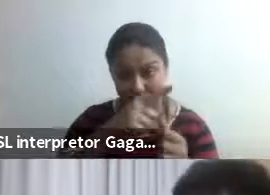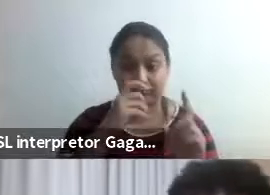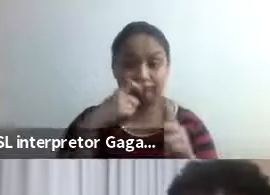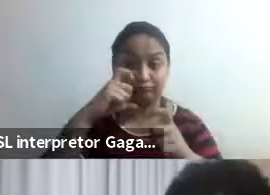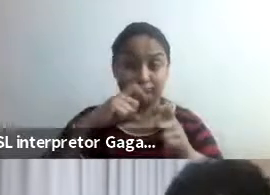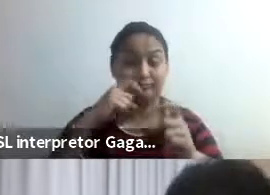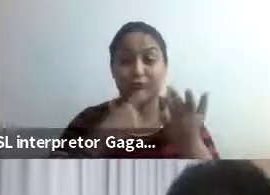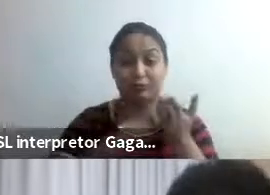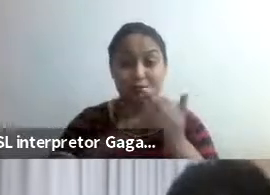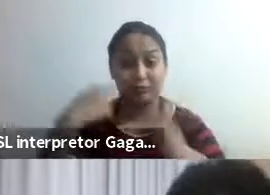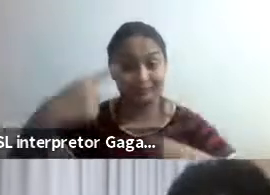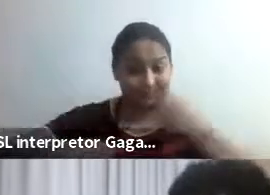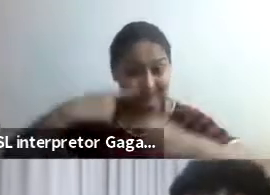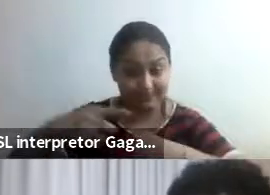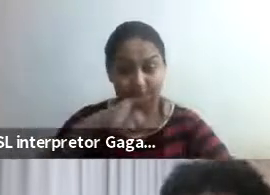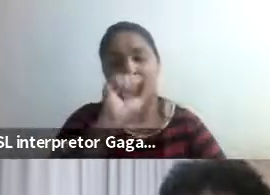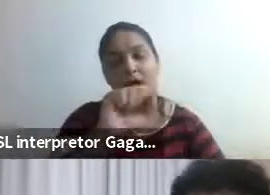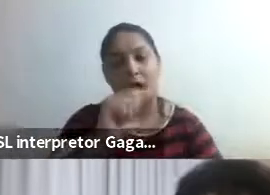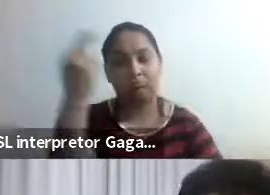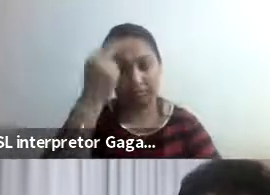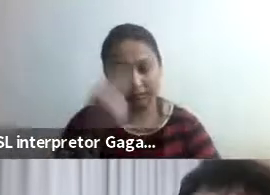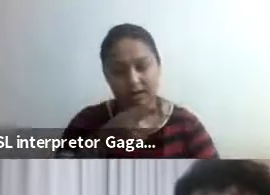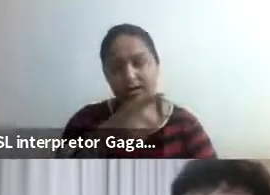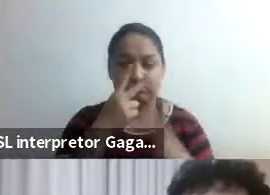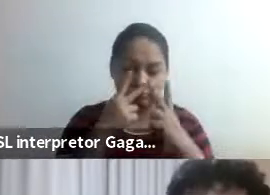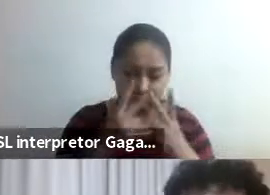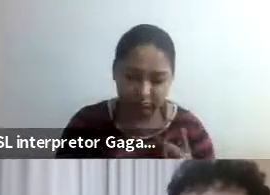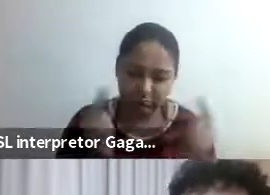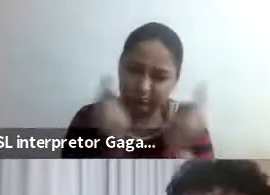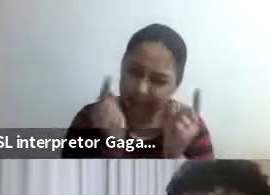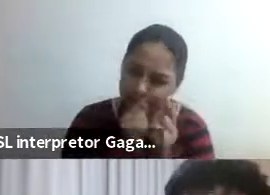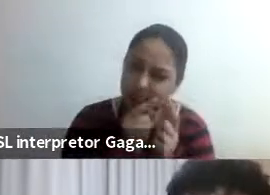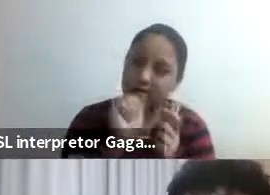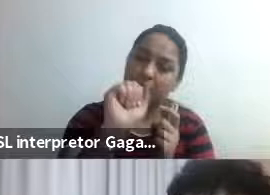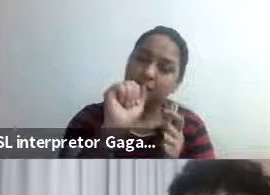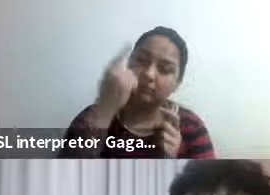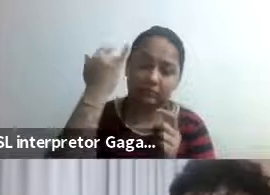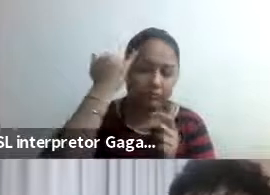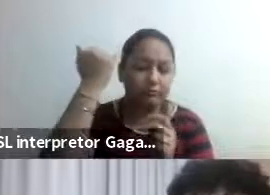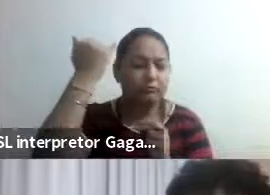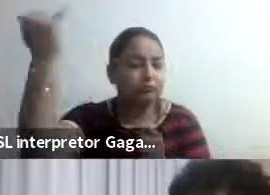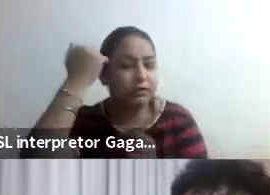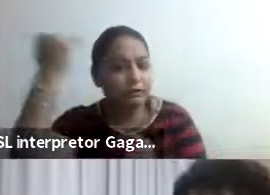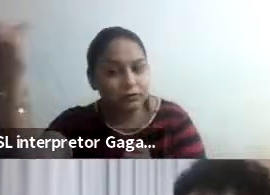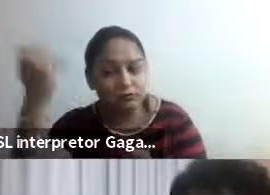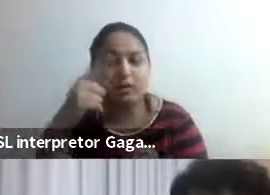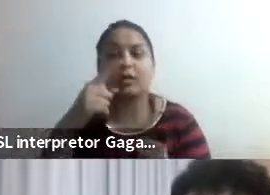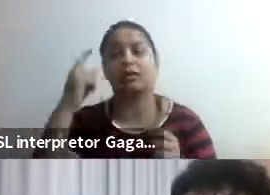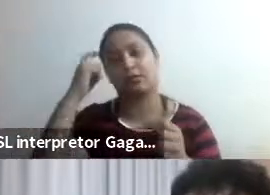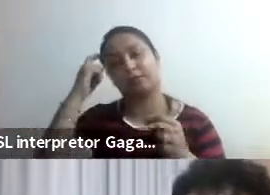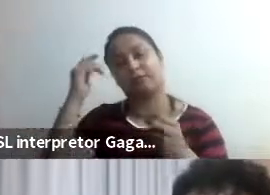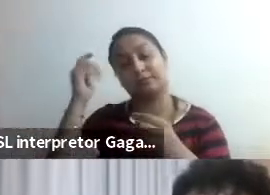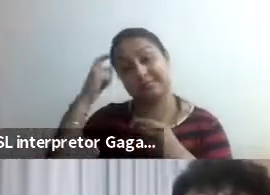lot of it is also her own style, which she has sort of figured out. It's literally like she's building a visual vocabulary that is uniquely